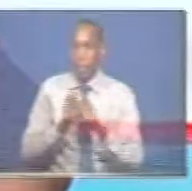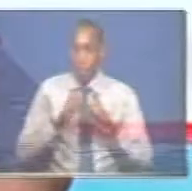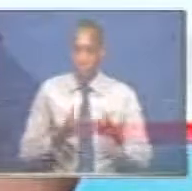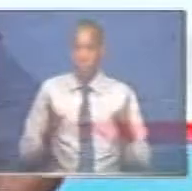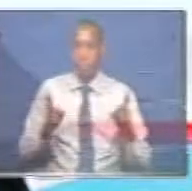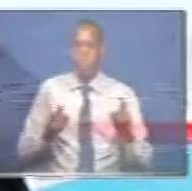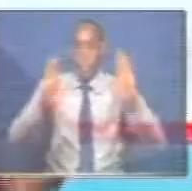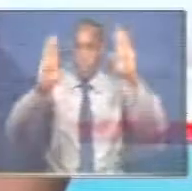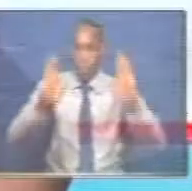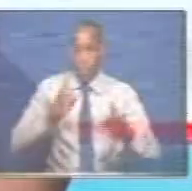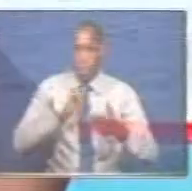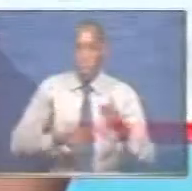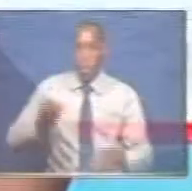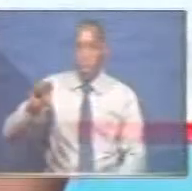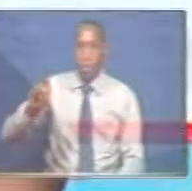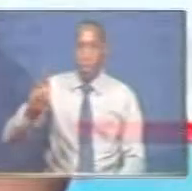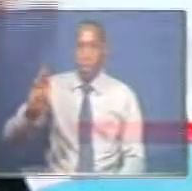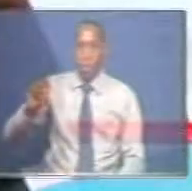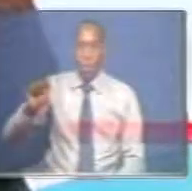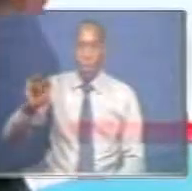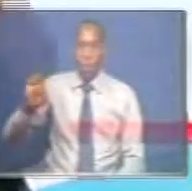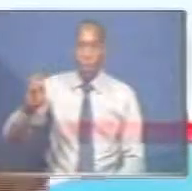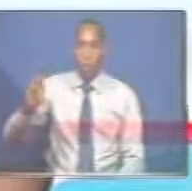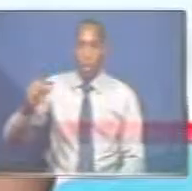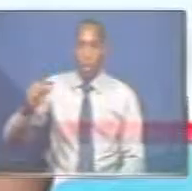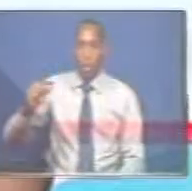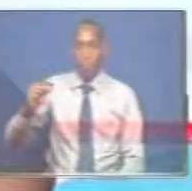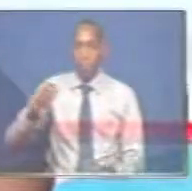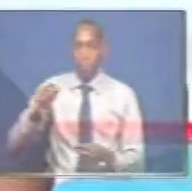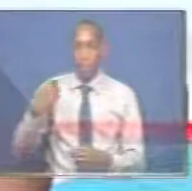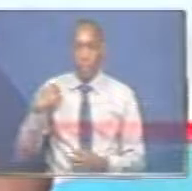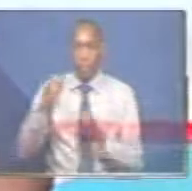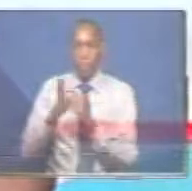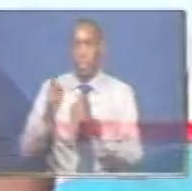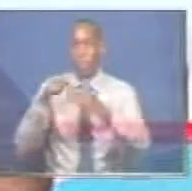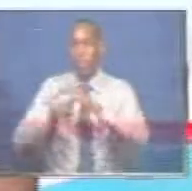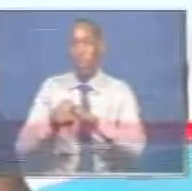of course, Aubameyang, mm-hmm. 14, Yo Pierre, mm-hmm. we're going to score.